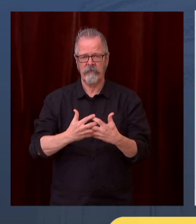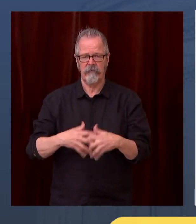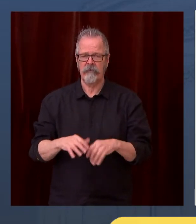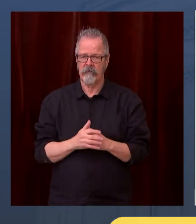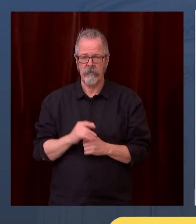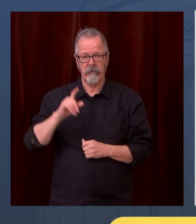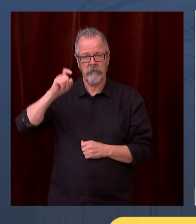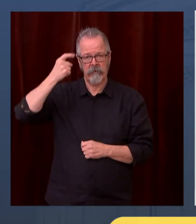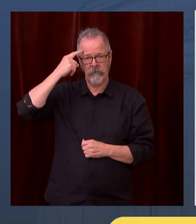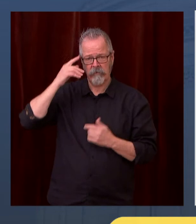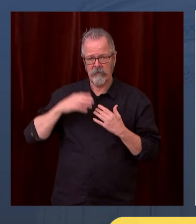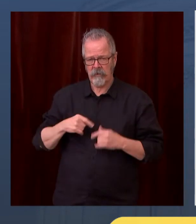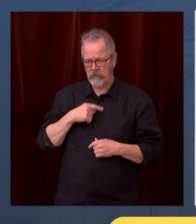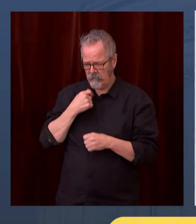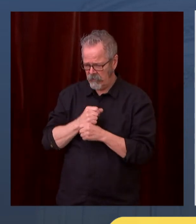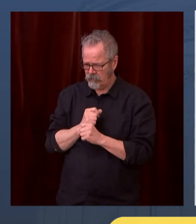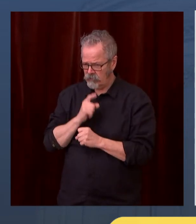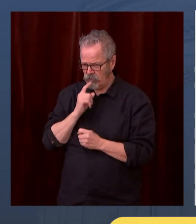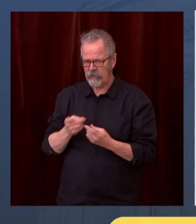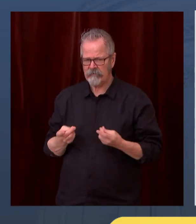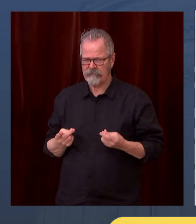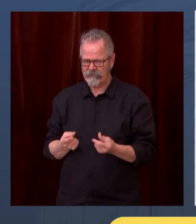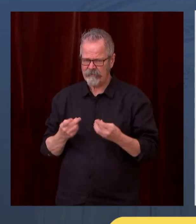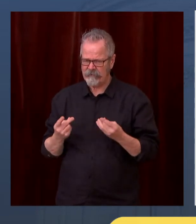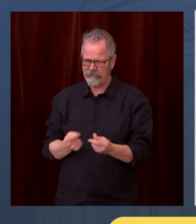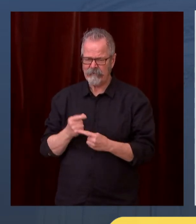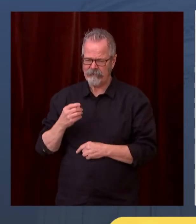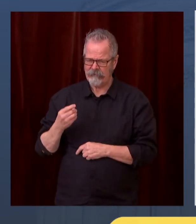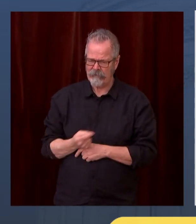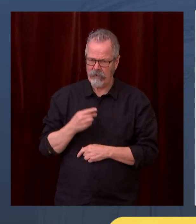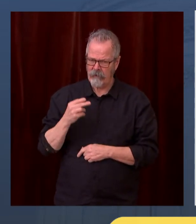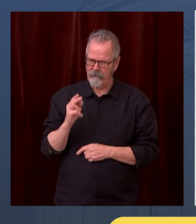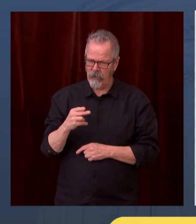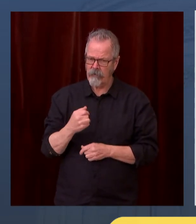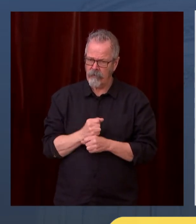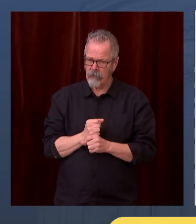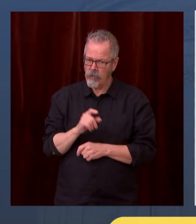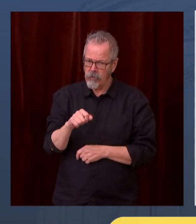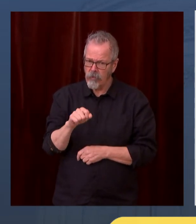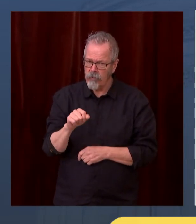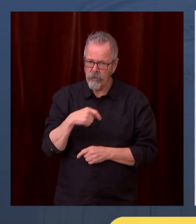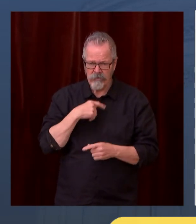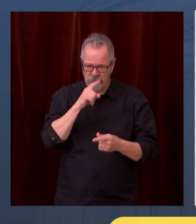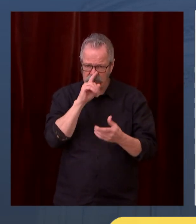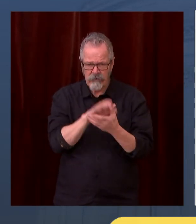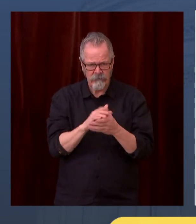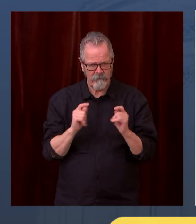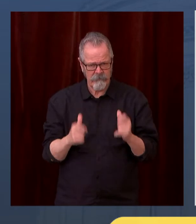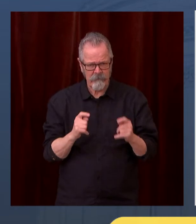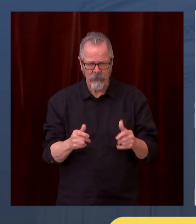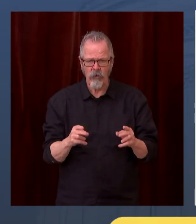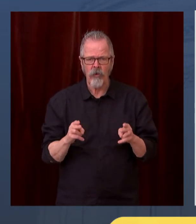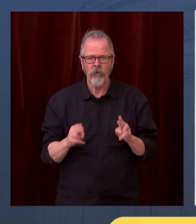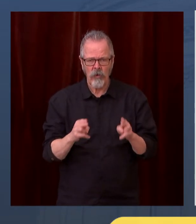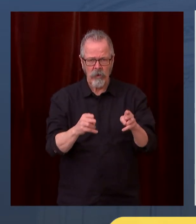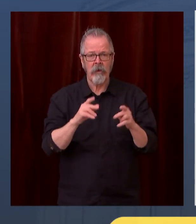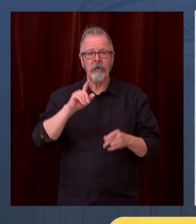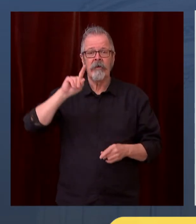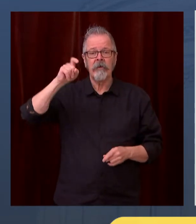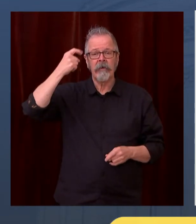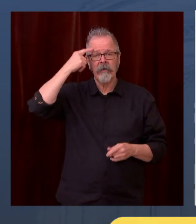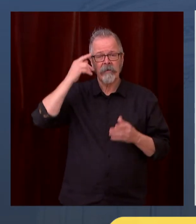important, and we have put together under Governor Inslee's leadership, the